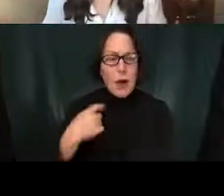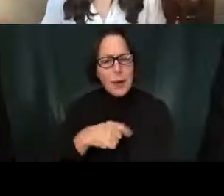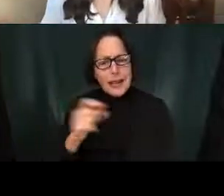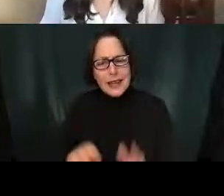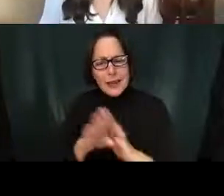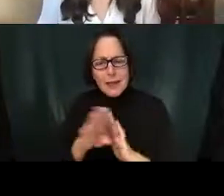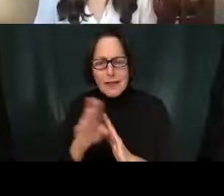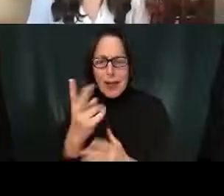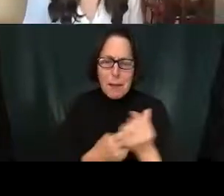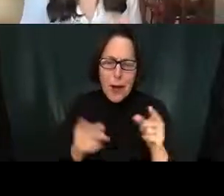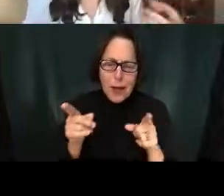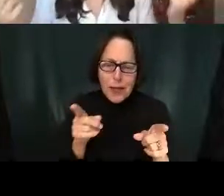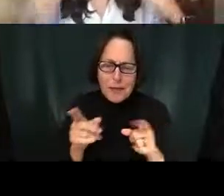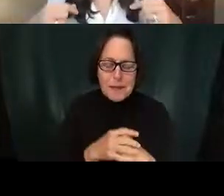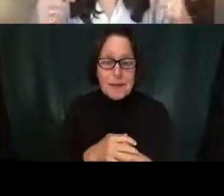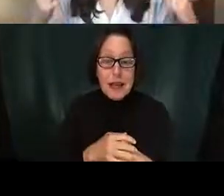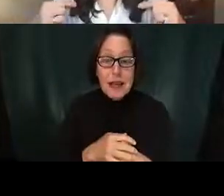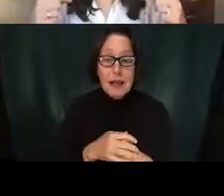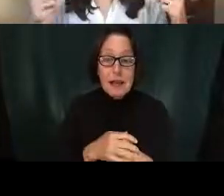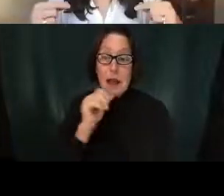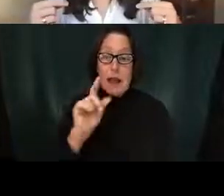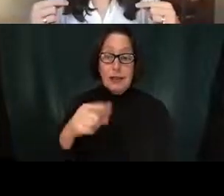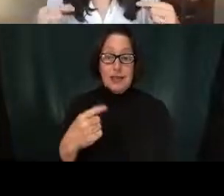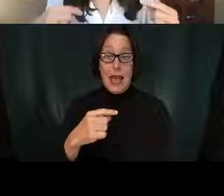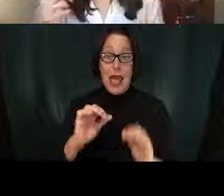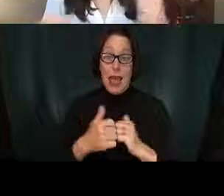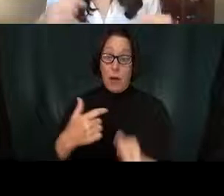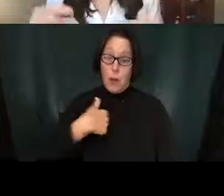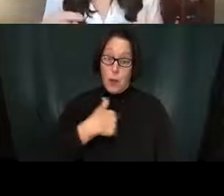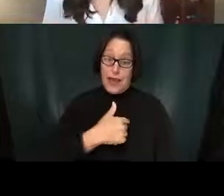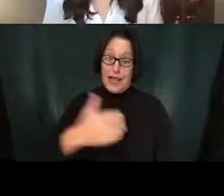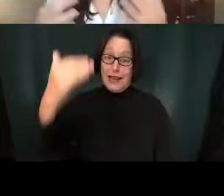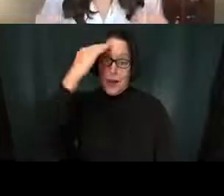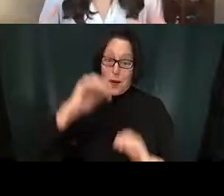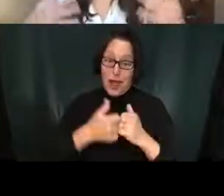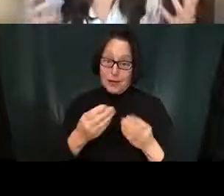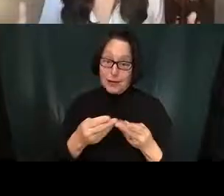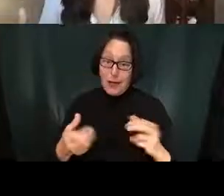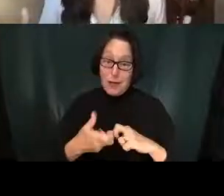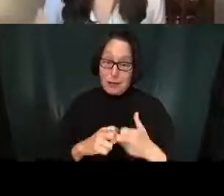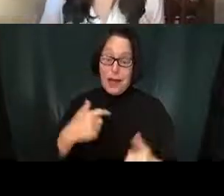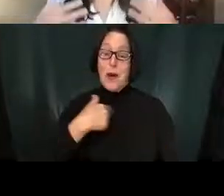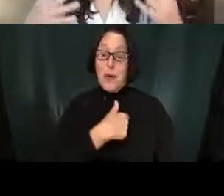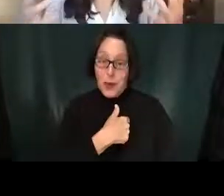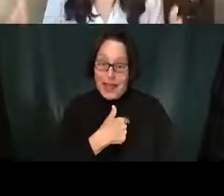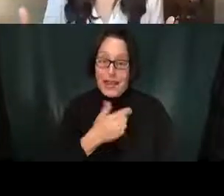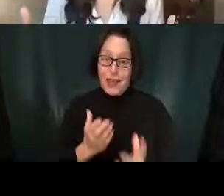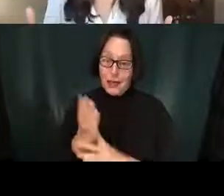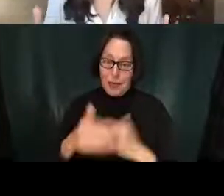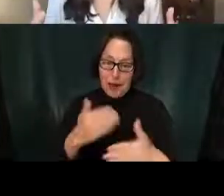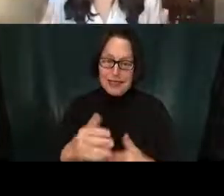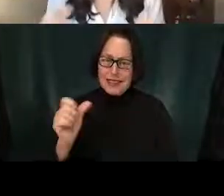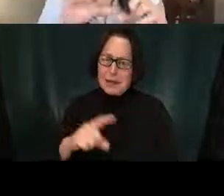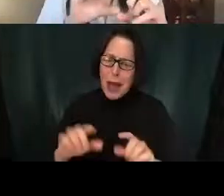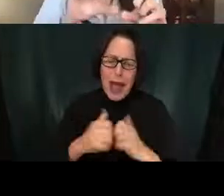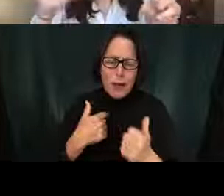those. So not only about how do we know how to solve problems and go through the process, but how do we ask questions? How do we support